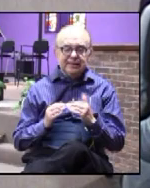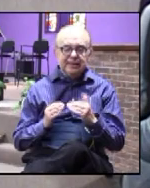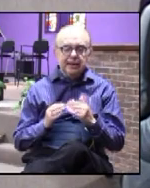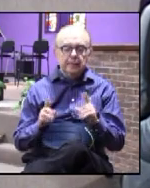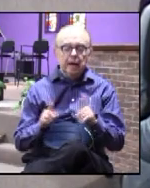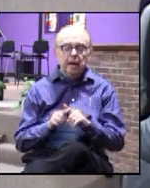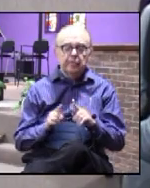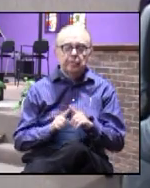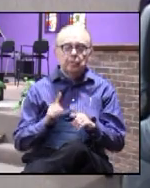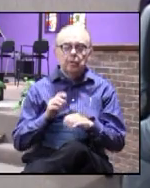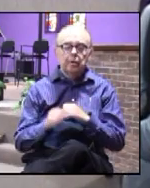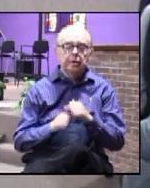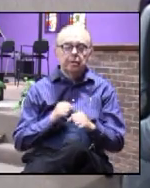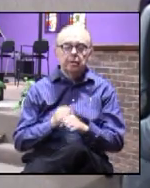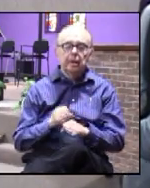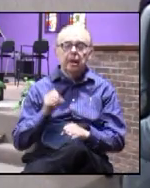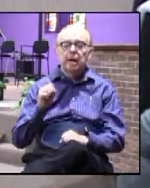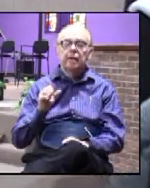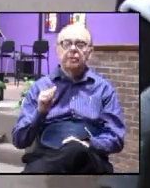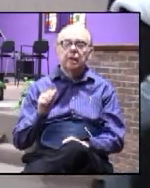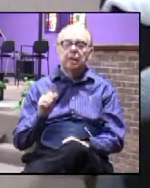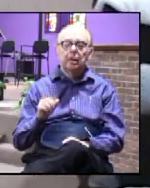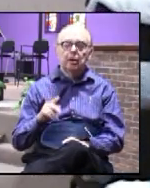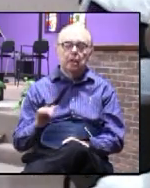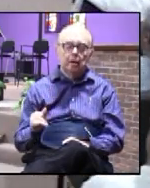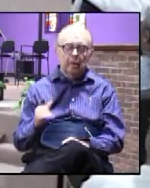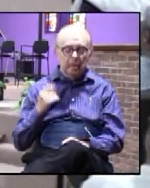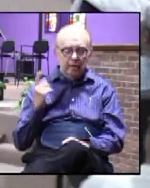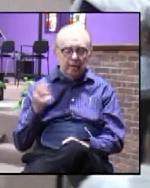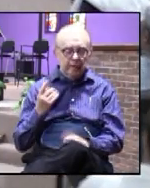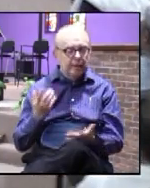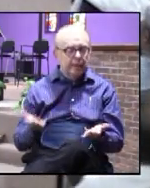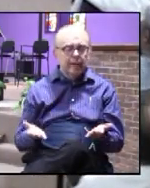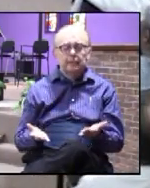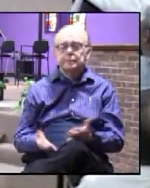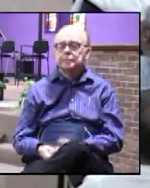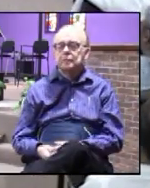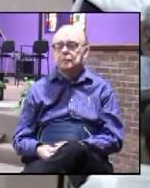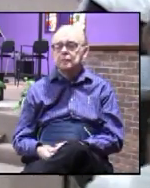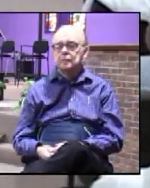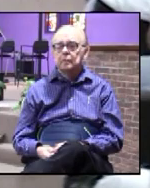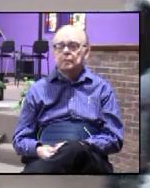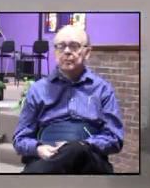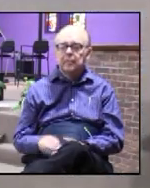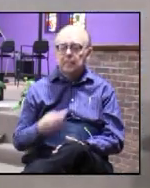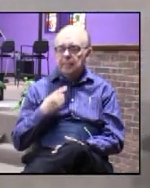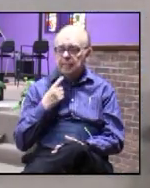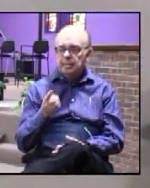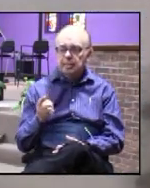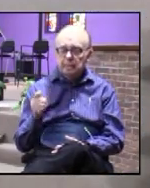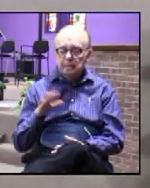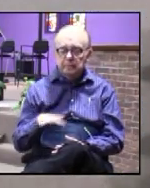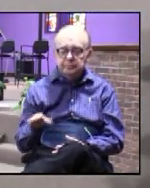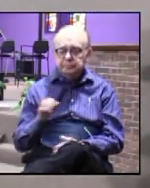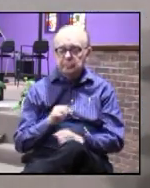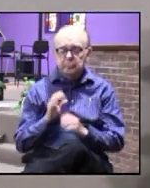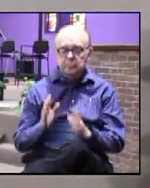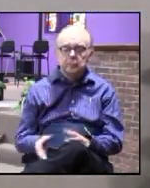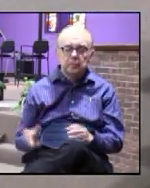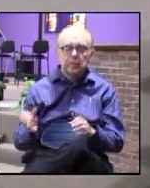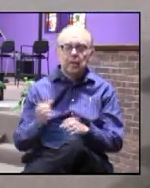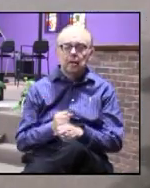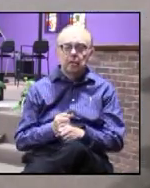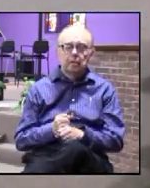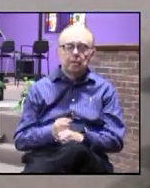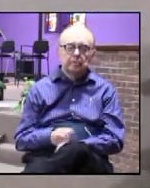back then. So think about right now. Let's say that the average worker was to get